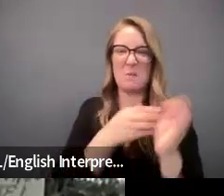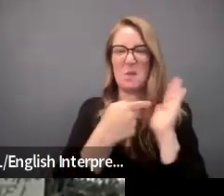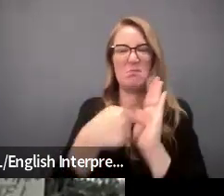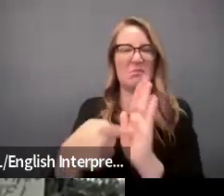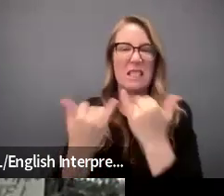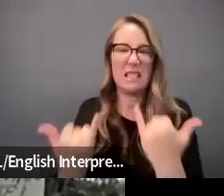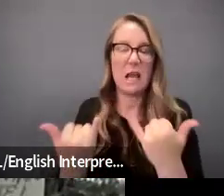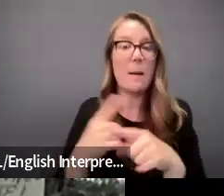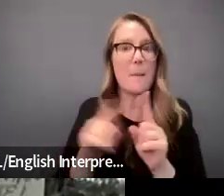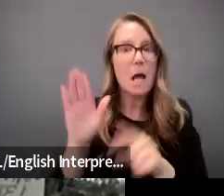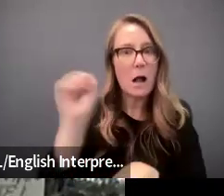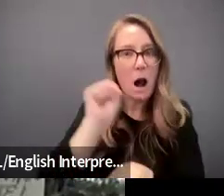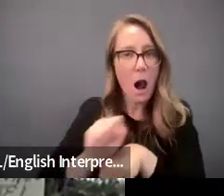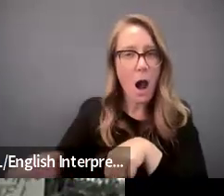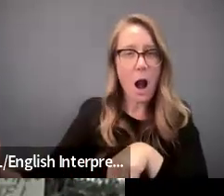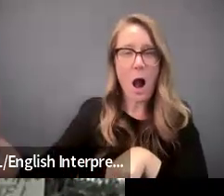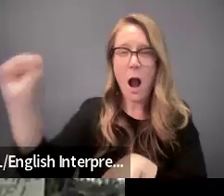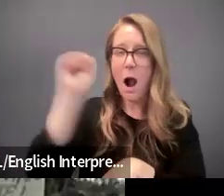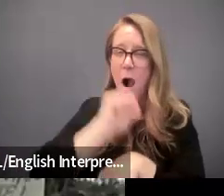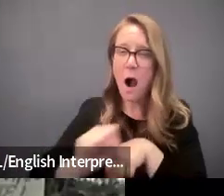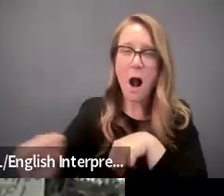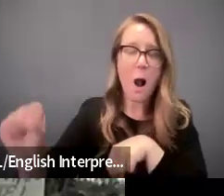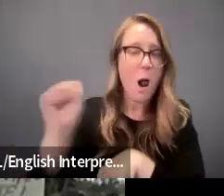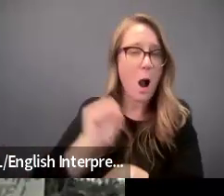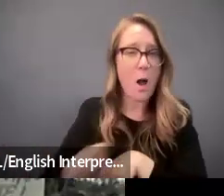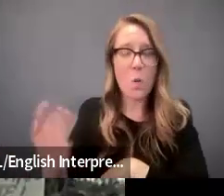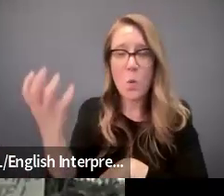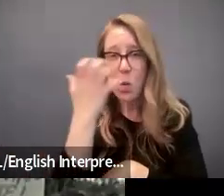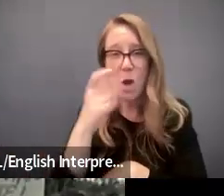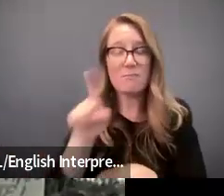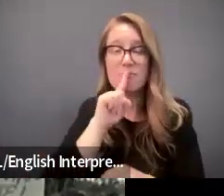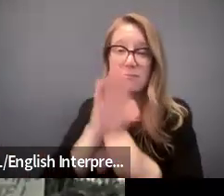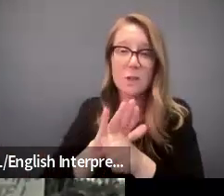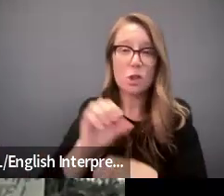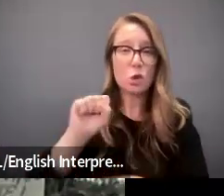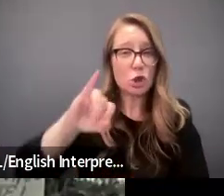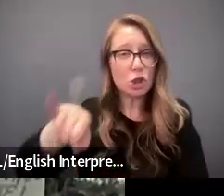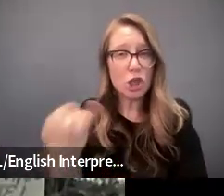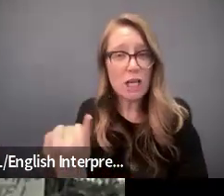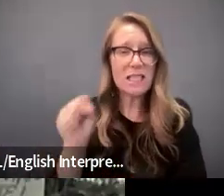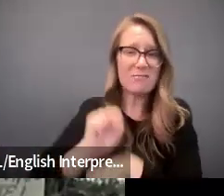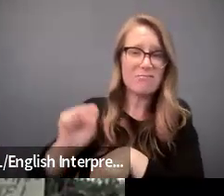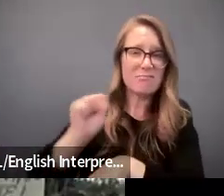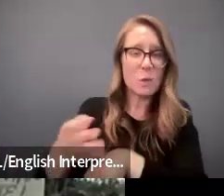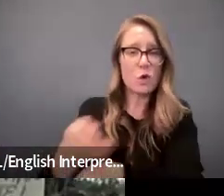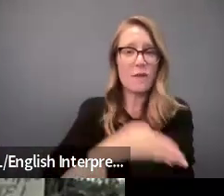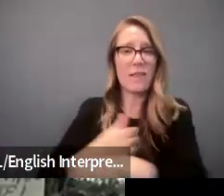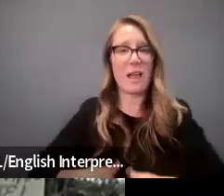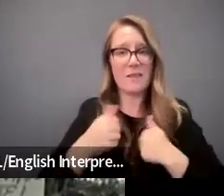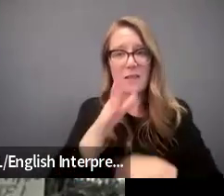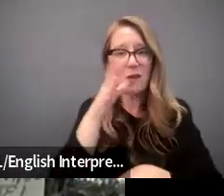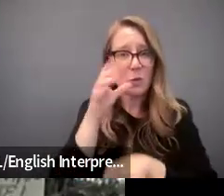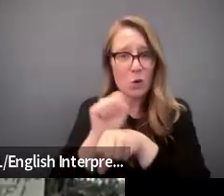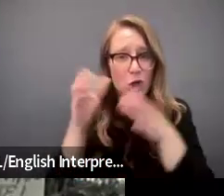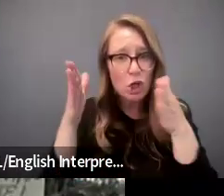today, of the efforts that he made. His commitment to social justice, tireless efforts to improve the lives of farm